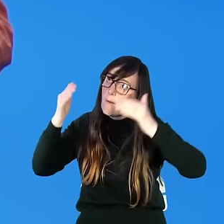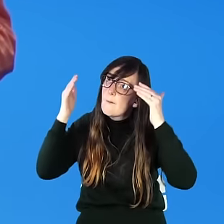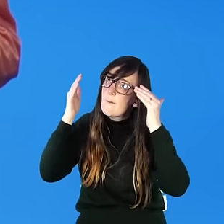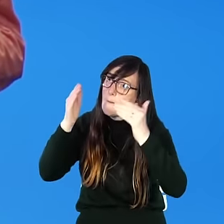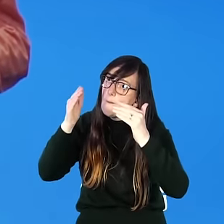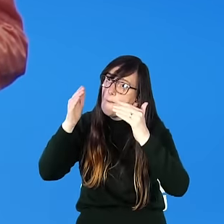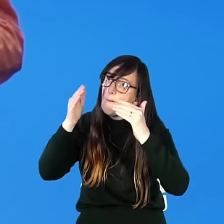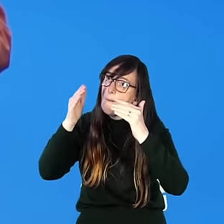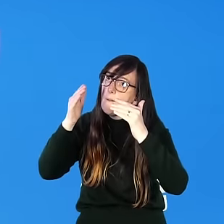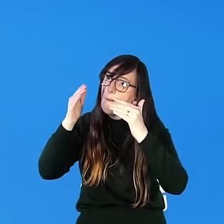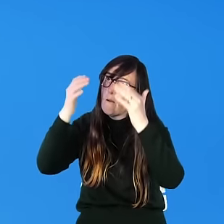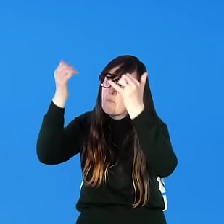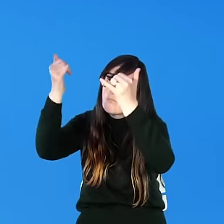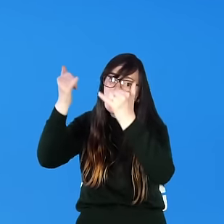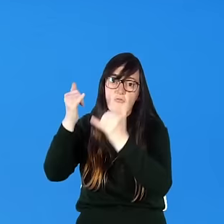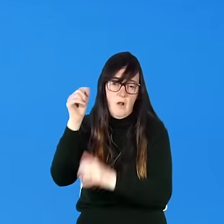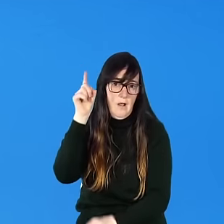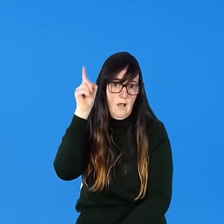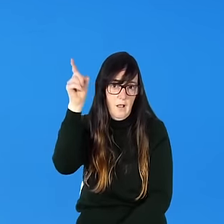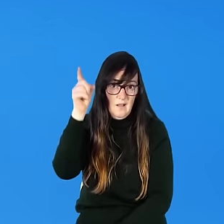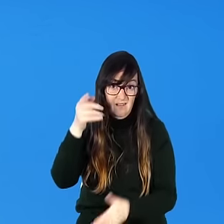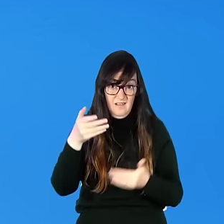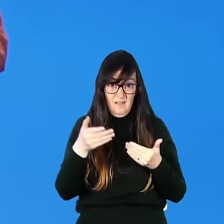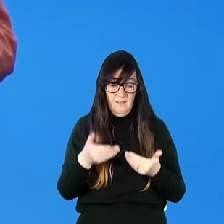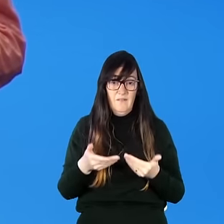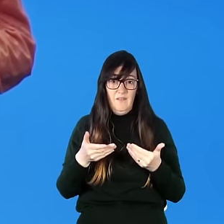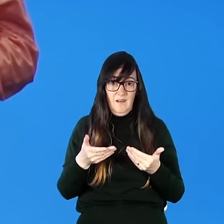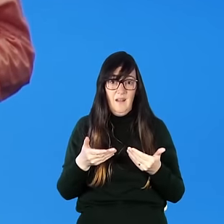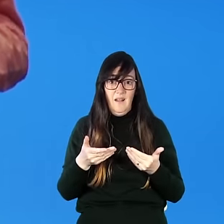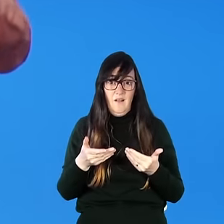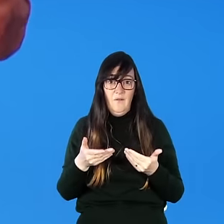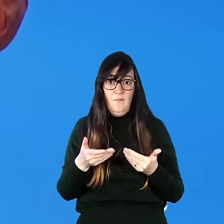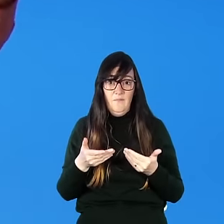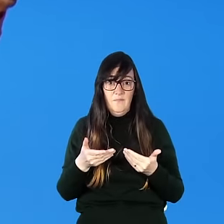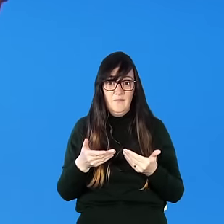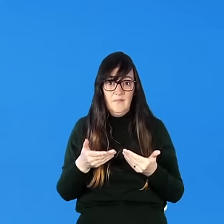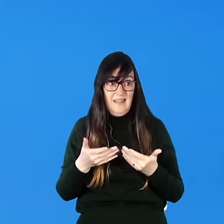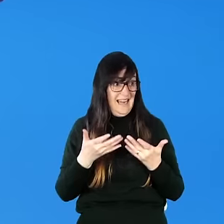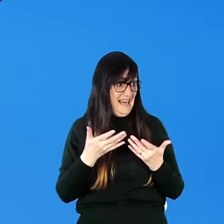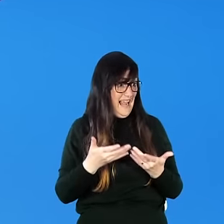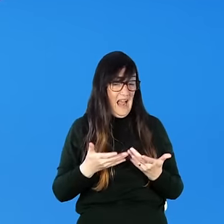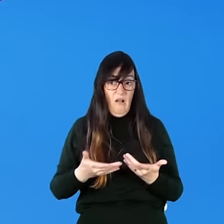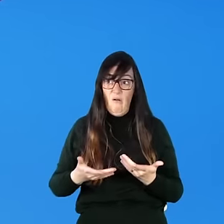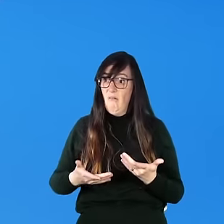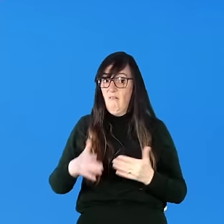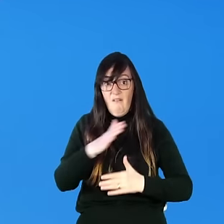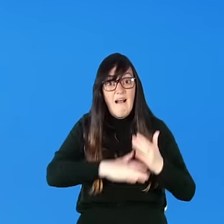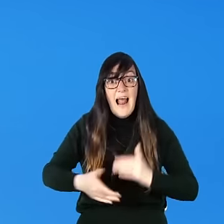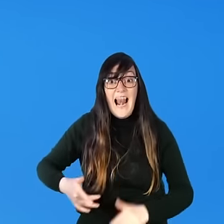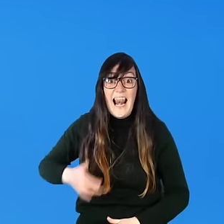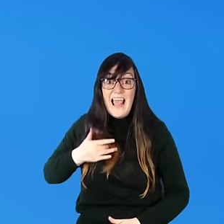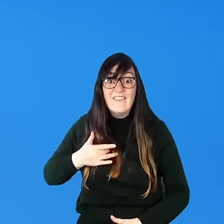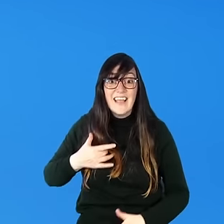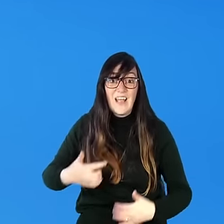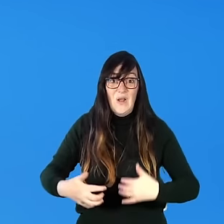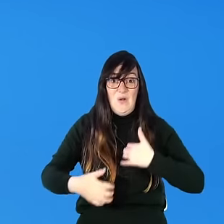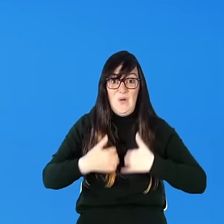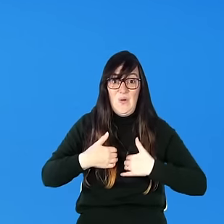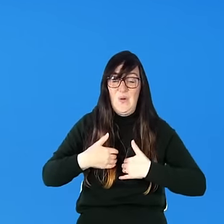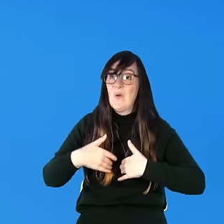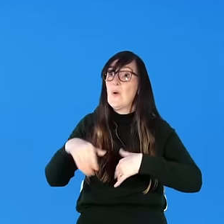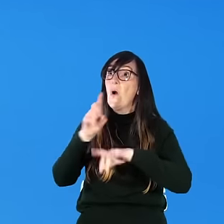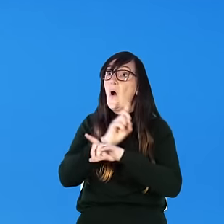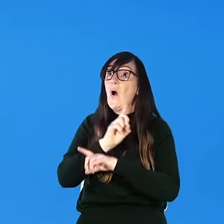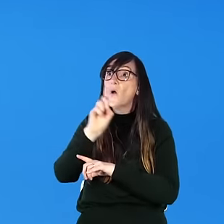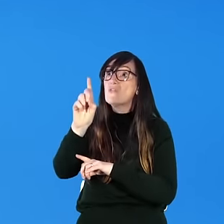We are not in the land of the living, heading to the land of the dying. We are in the land of the